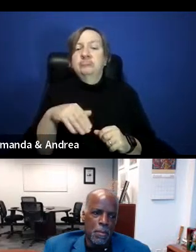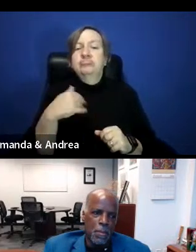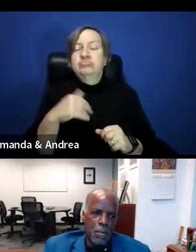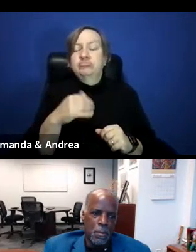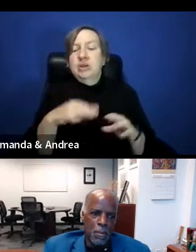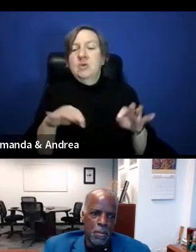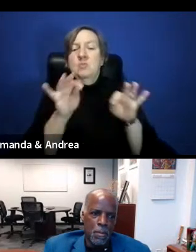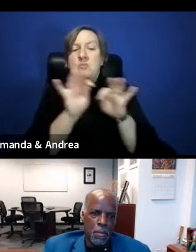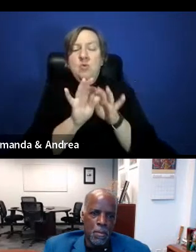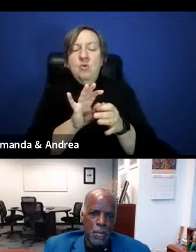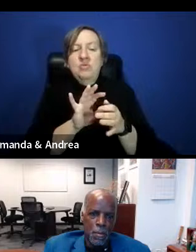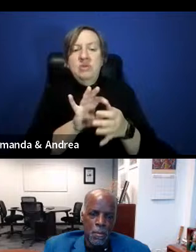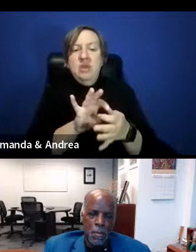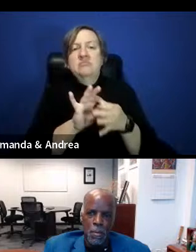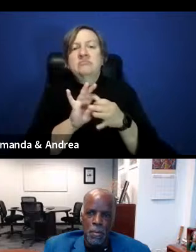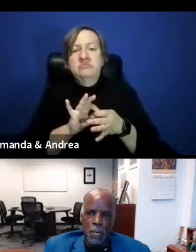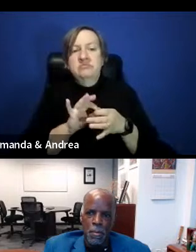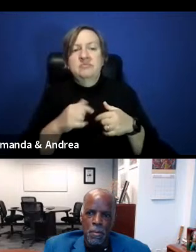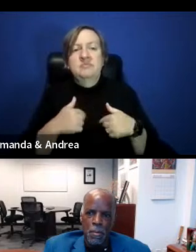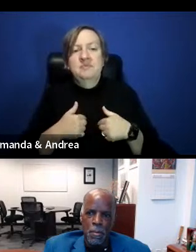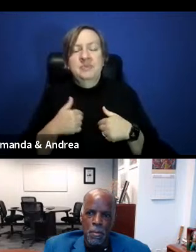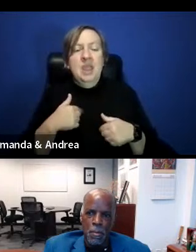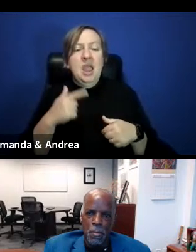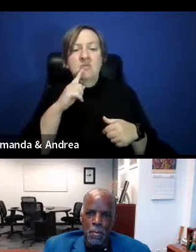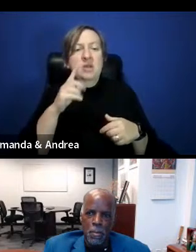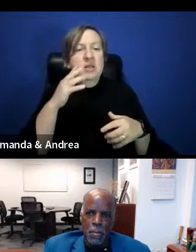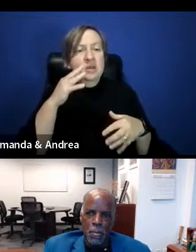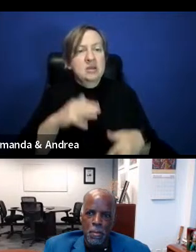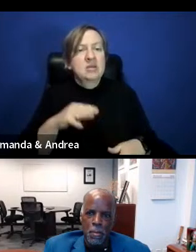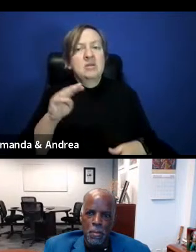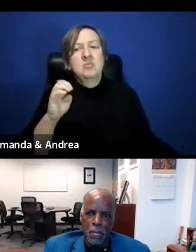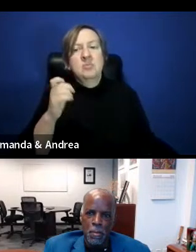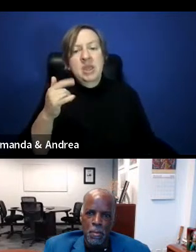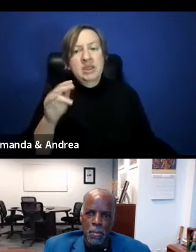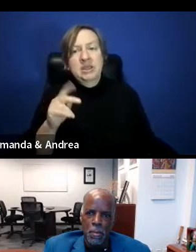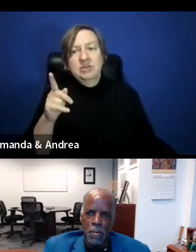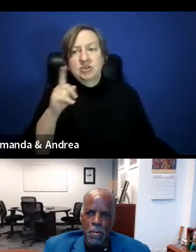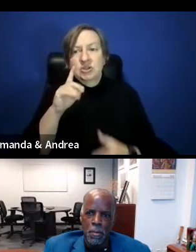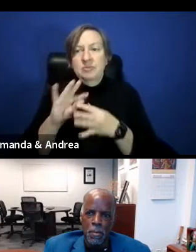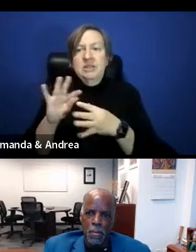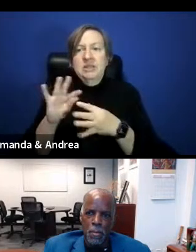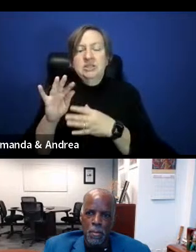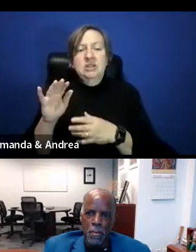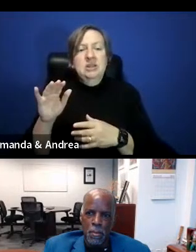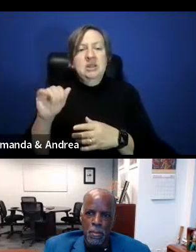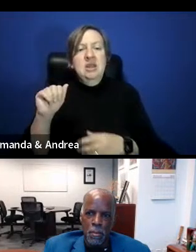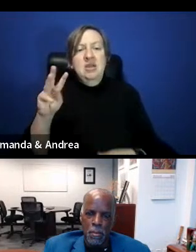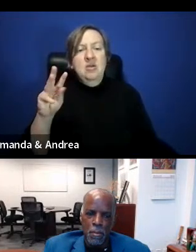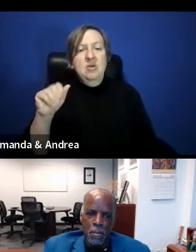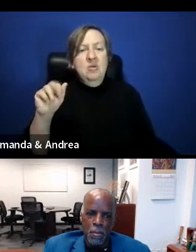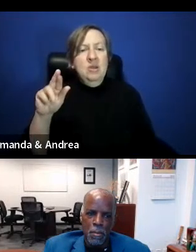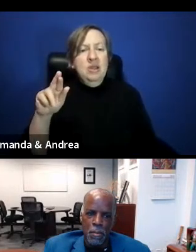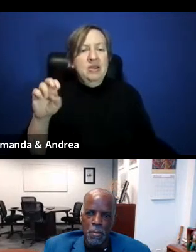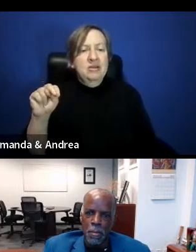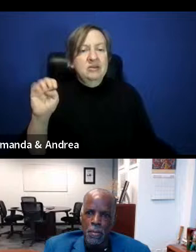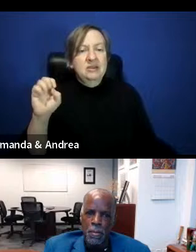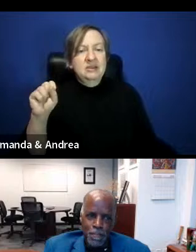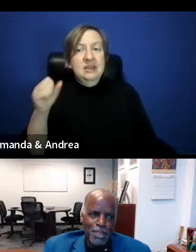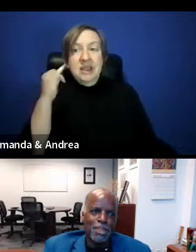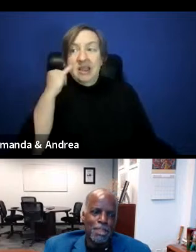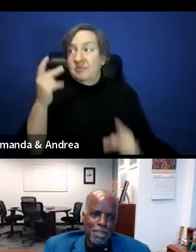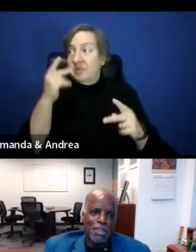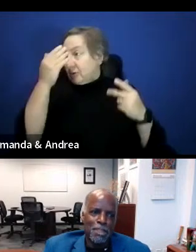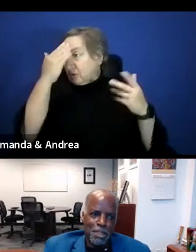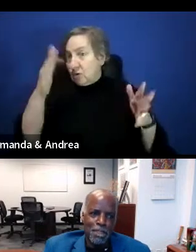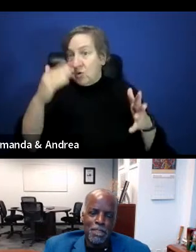really resonated with me. I was really struck by Megan when she mentioned the awareness piece of all of this, right? Like, if people don't know that there's a public comment